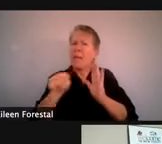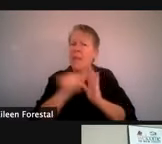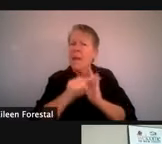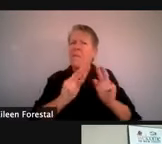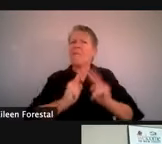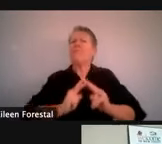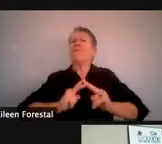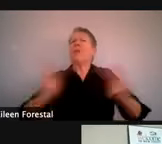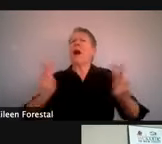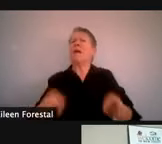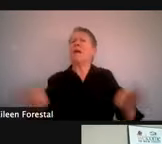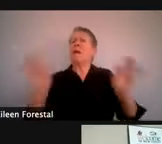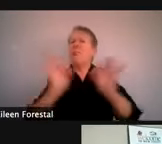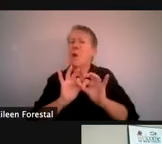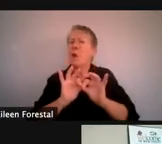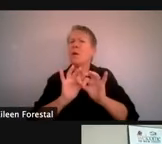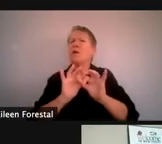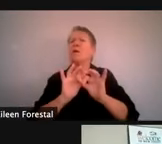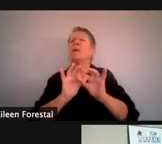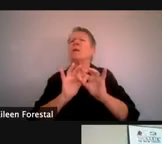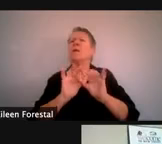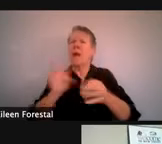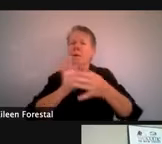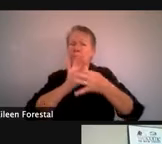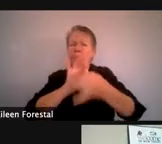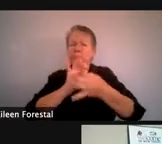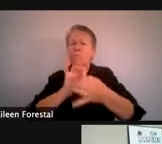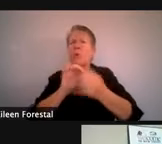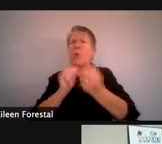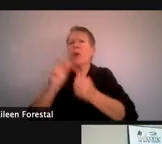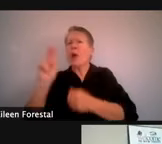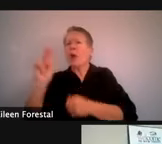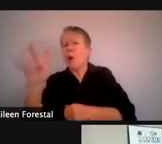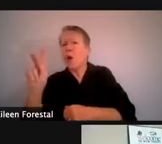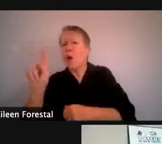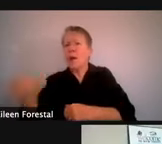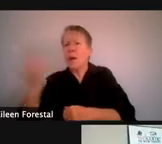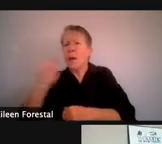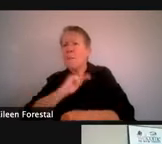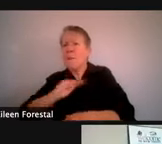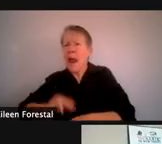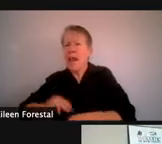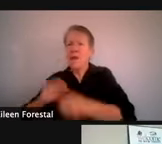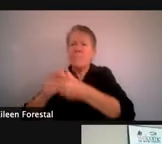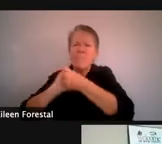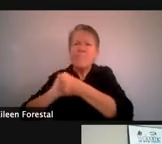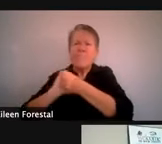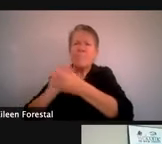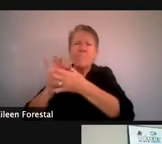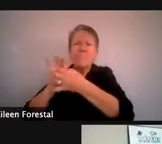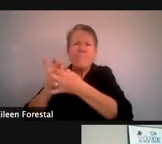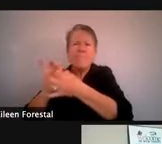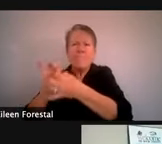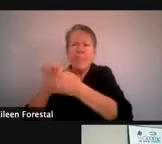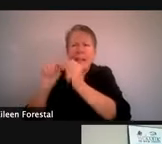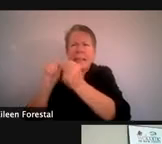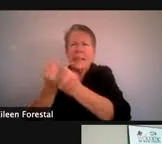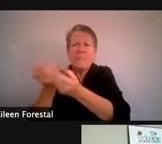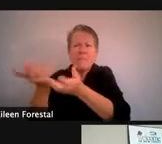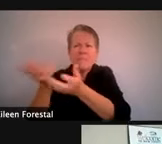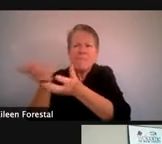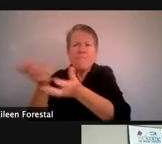Mayor Baraka and his team right now in Newark. And so there's no question about it. I think